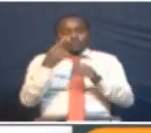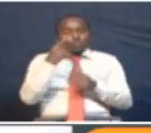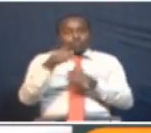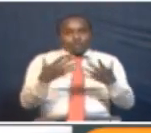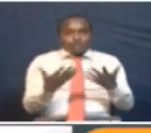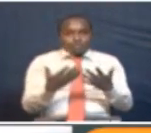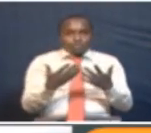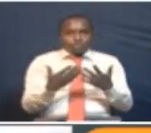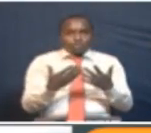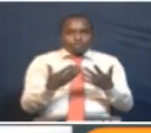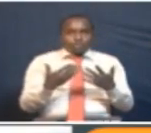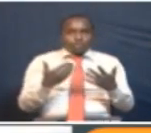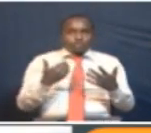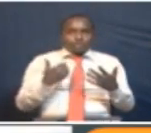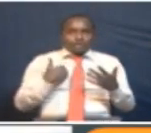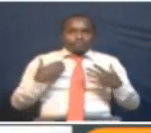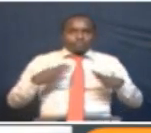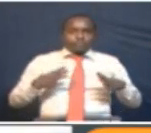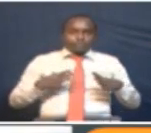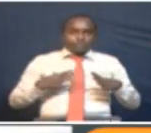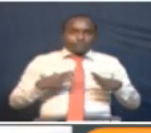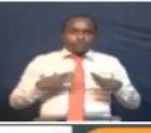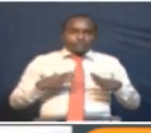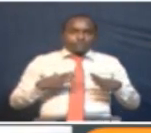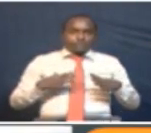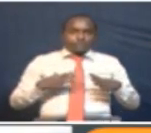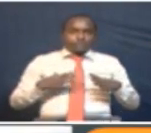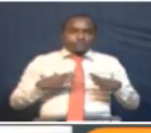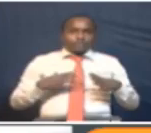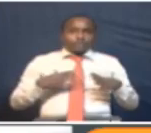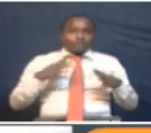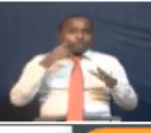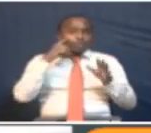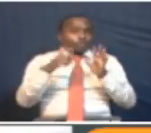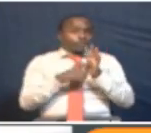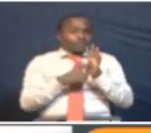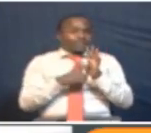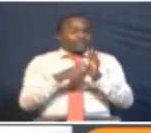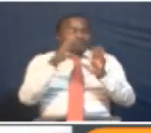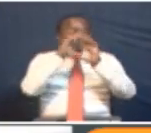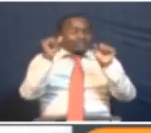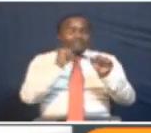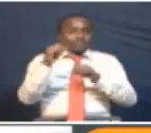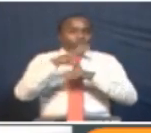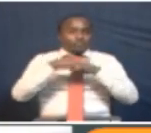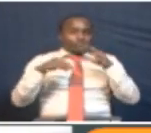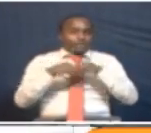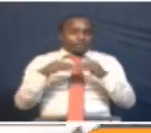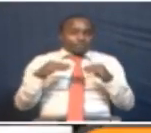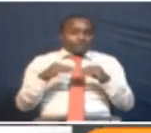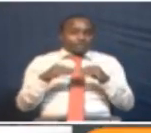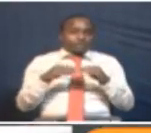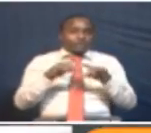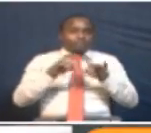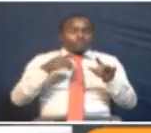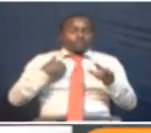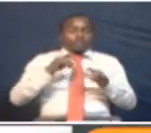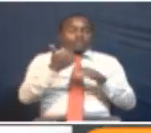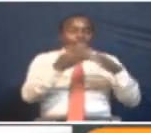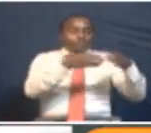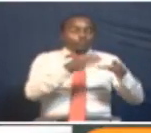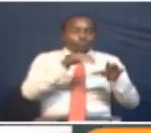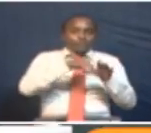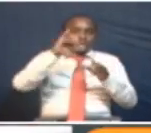including Ngujiri, might have noticed that actually the president is not comfortable with what is happening. One faction. But there is another faction within the